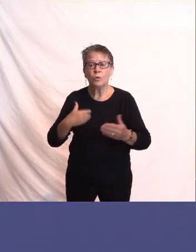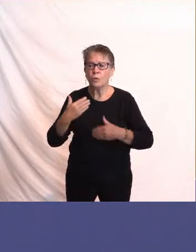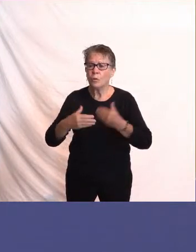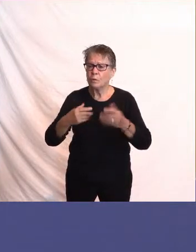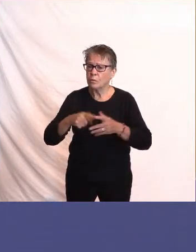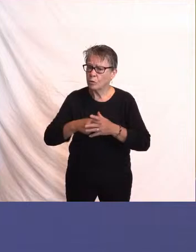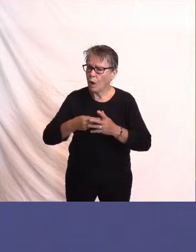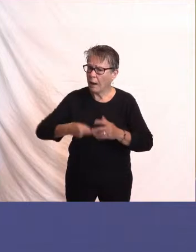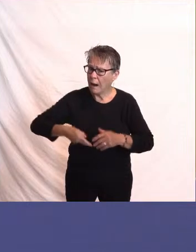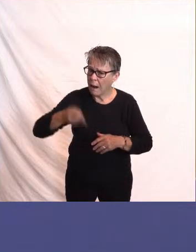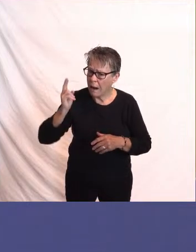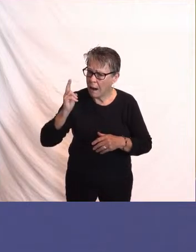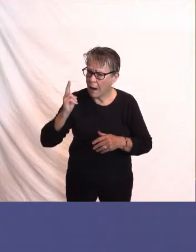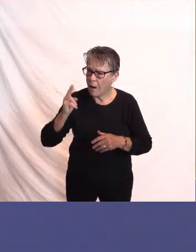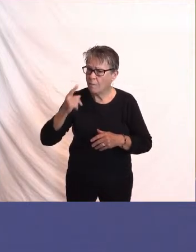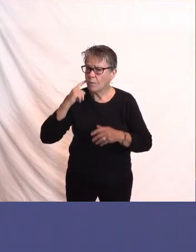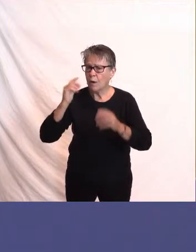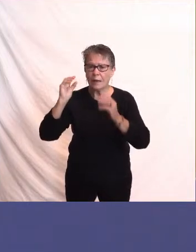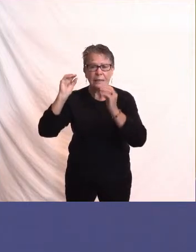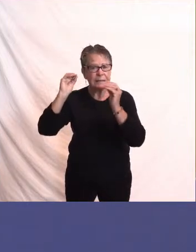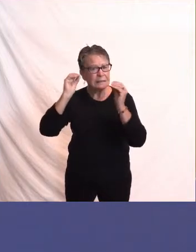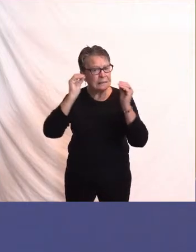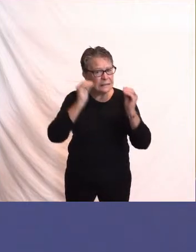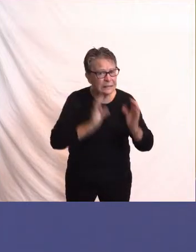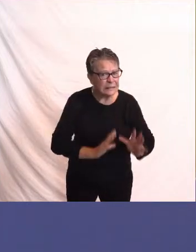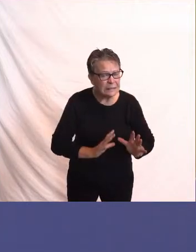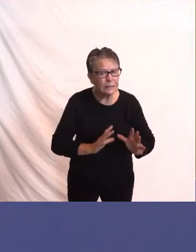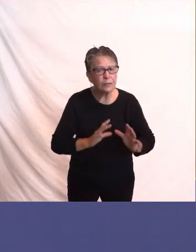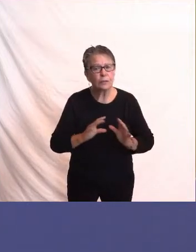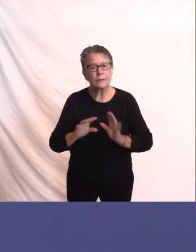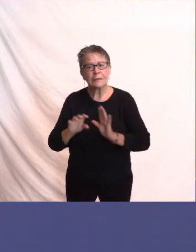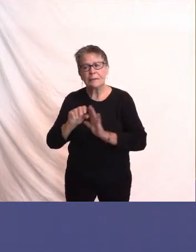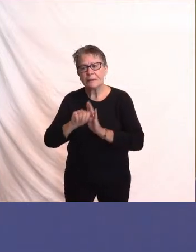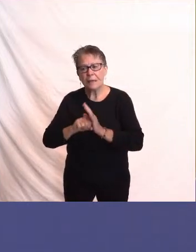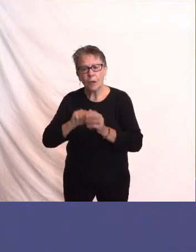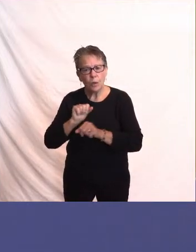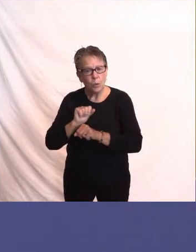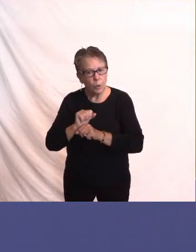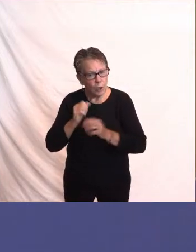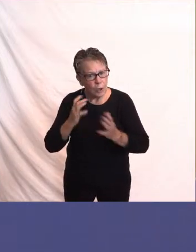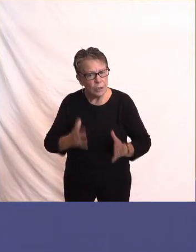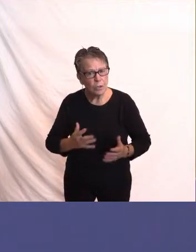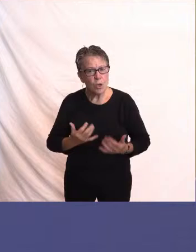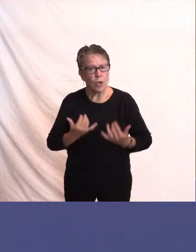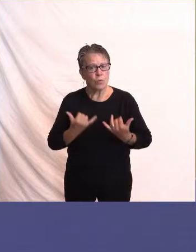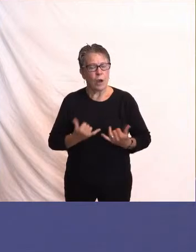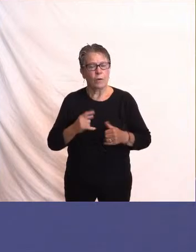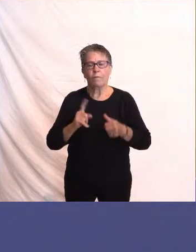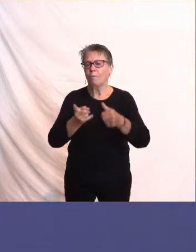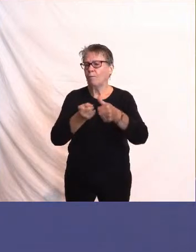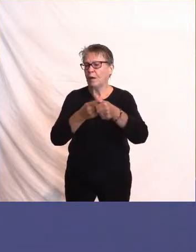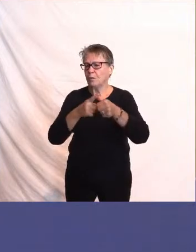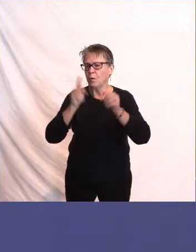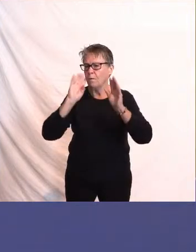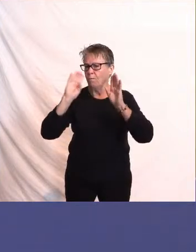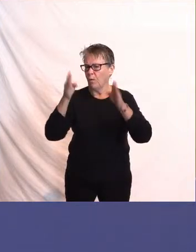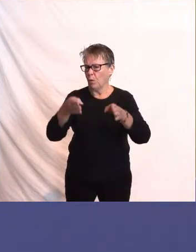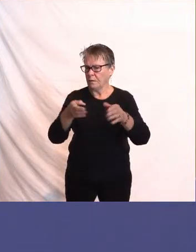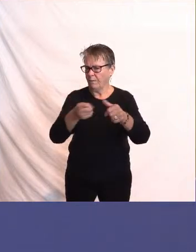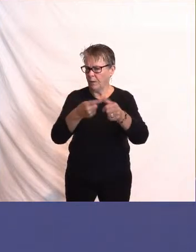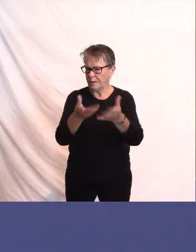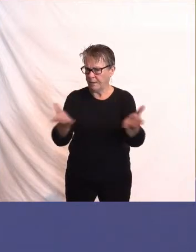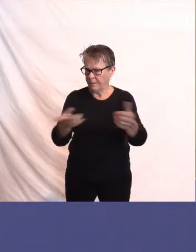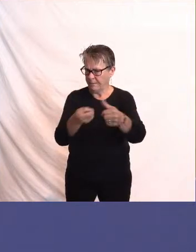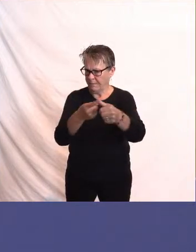staff. So I think right now let's get to the first stage. And we expect folks will do the right